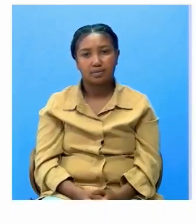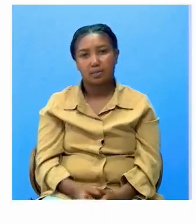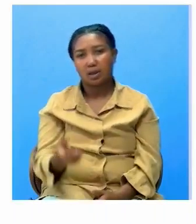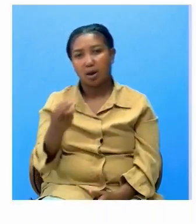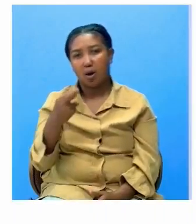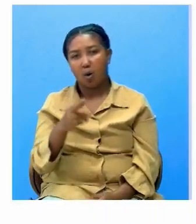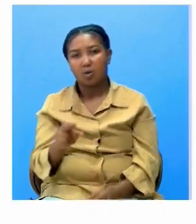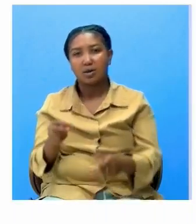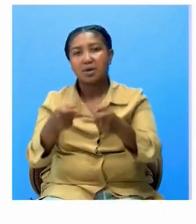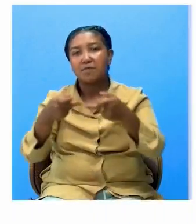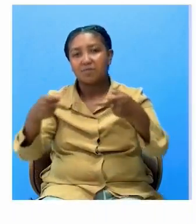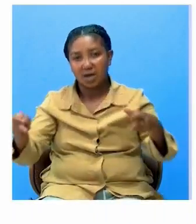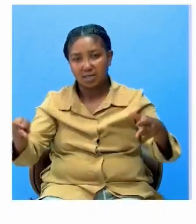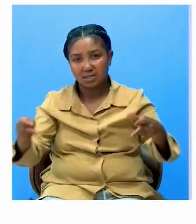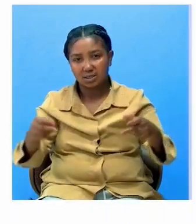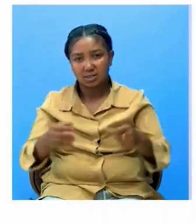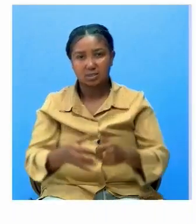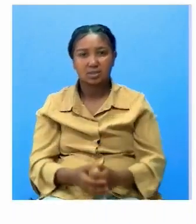or phrase